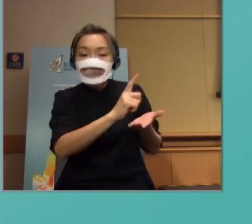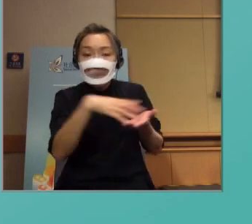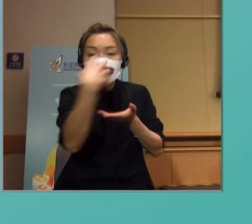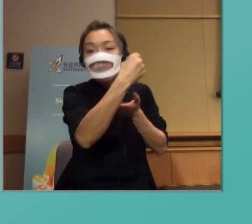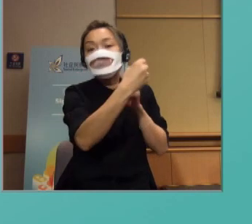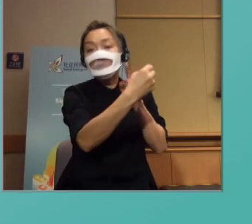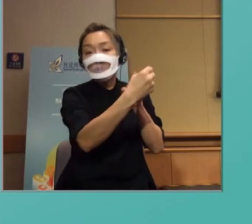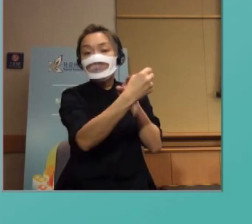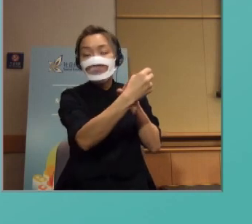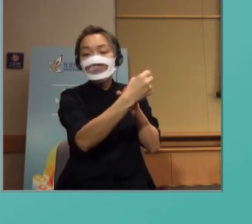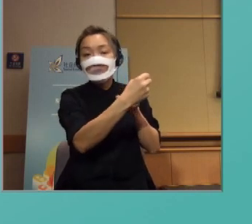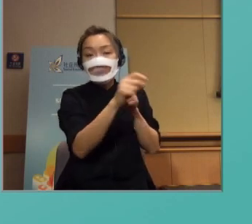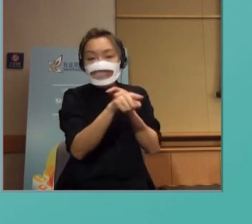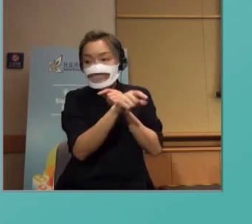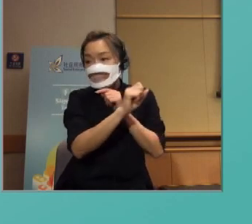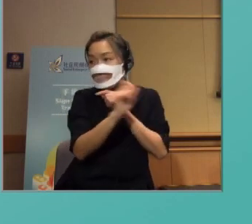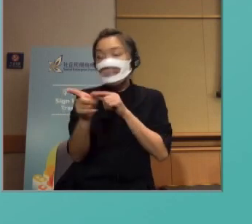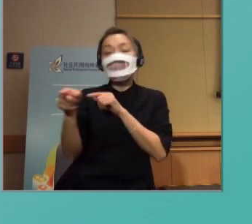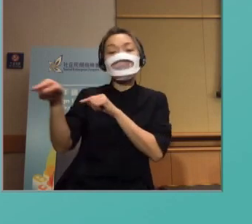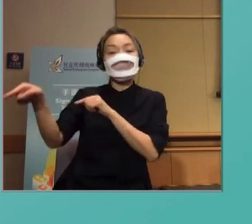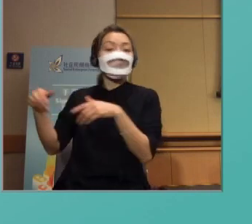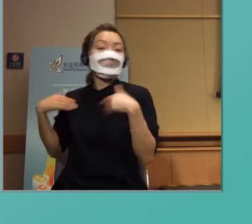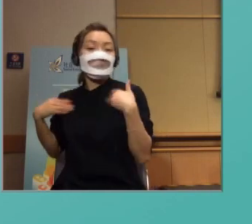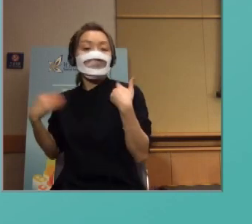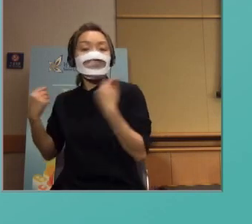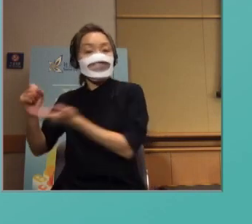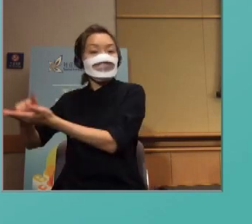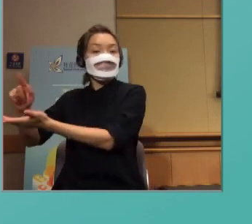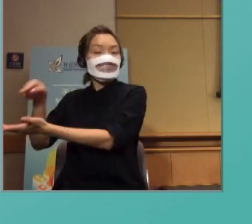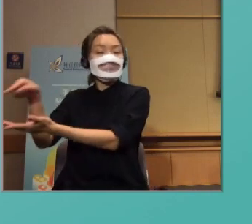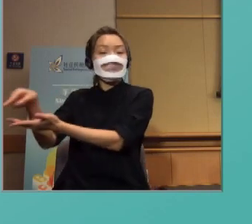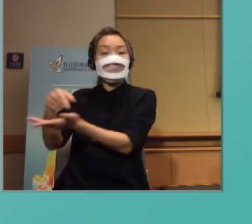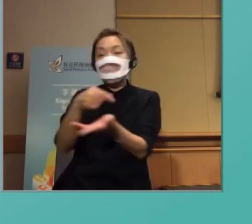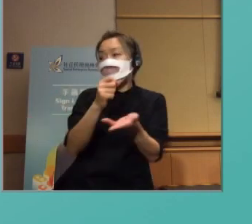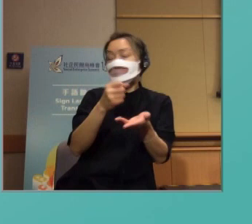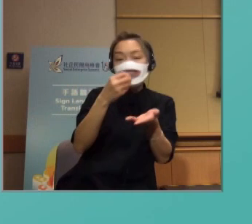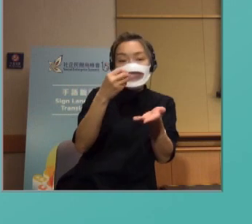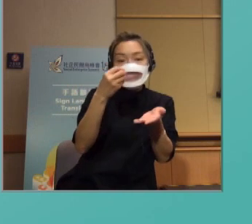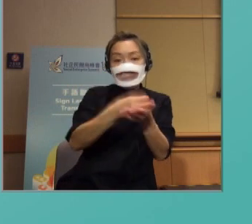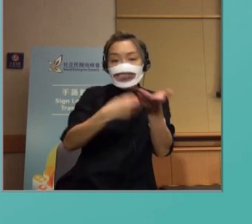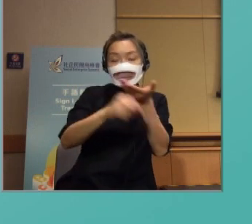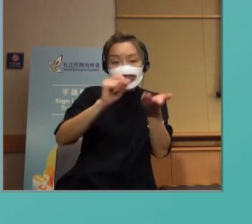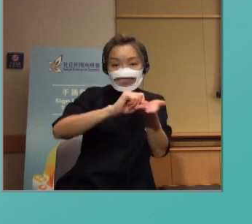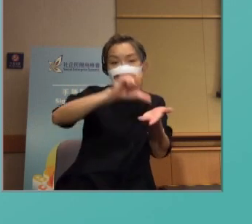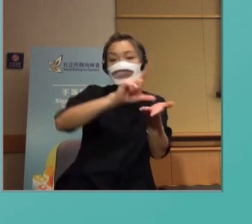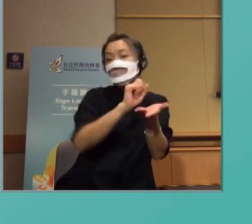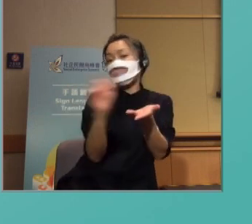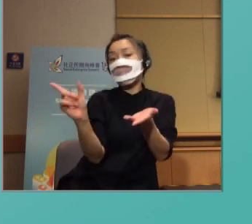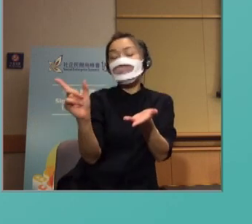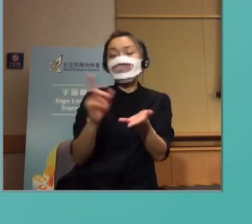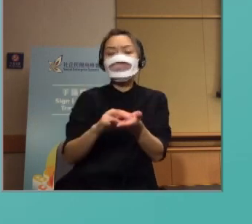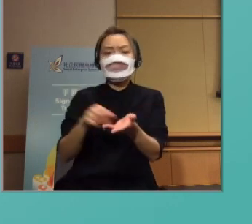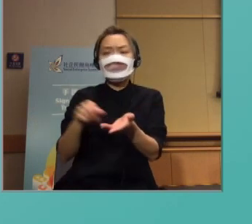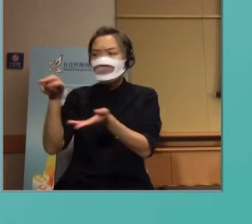the other gaming sort of assets that exist basically as only rental, because of the same, rental is never going to be the same value as ownership